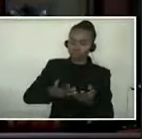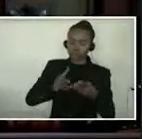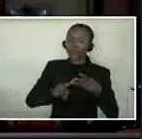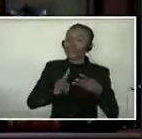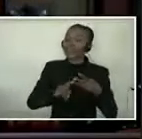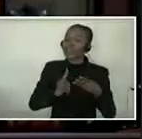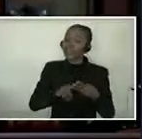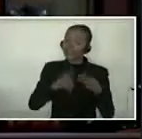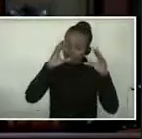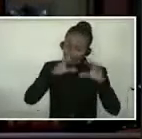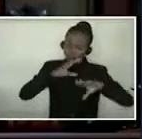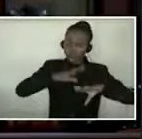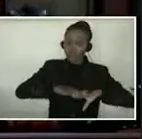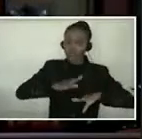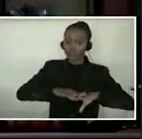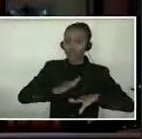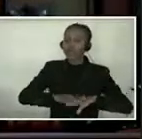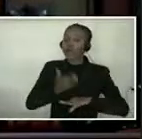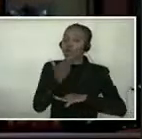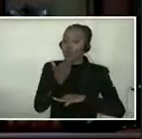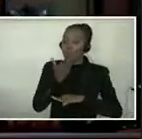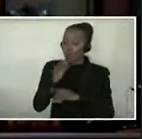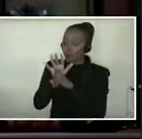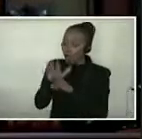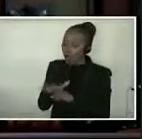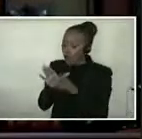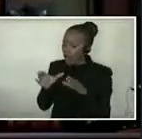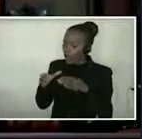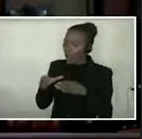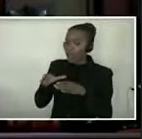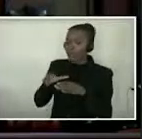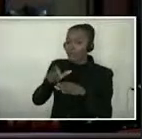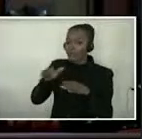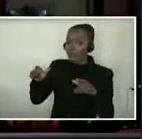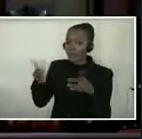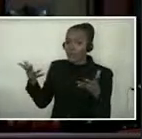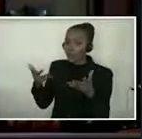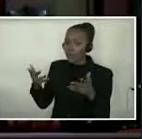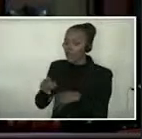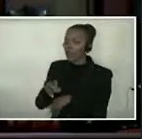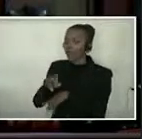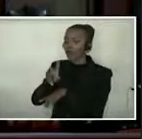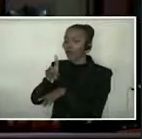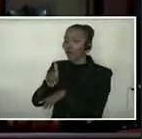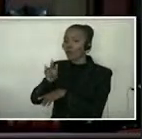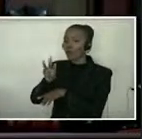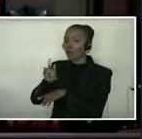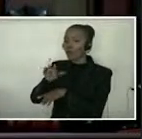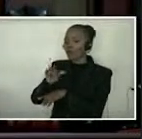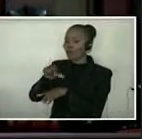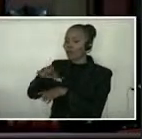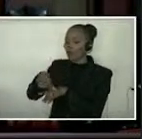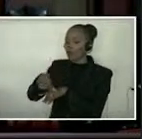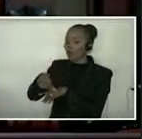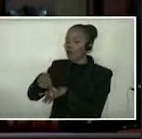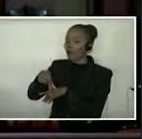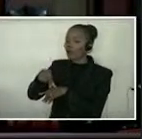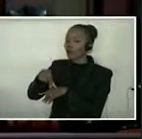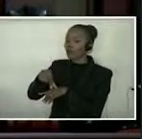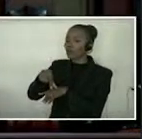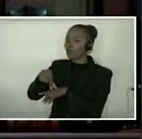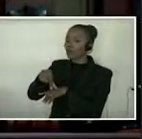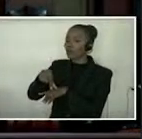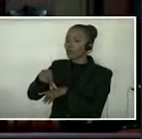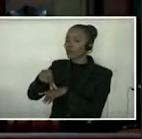this is the real people like what conglomerate song is honorable you have seen good ones it should